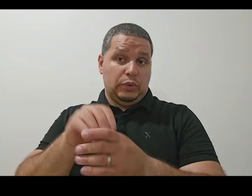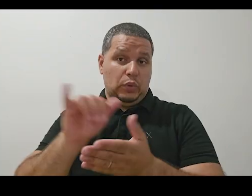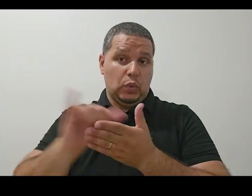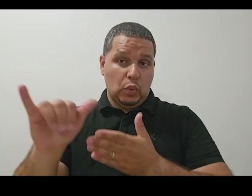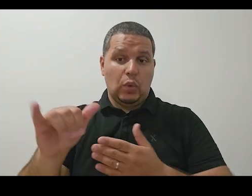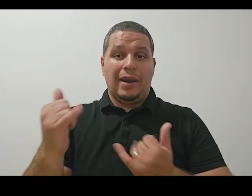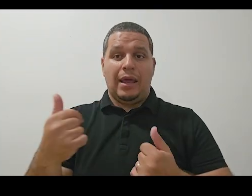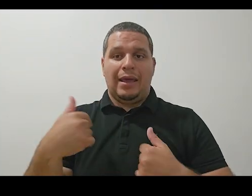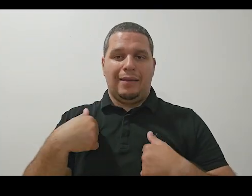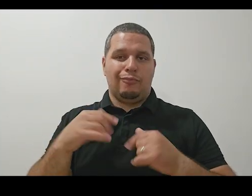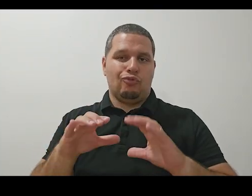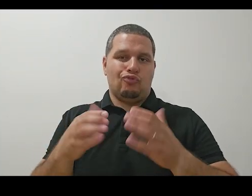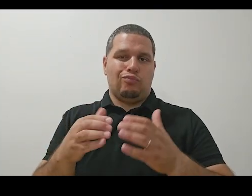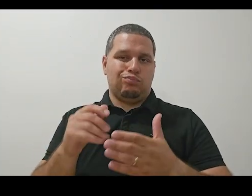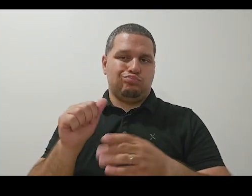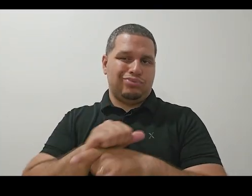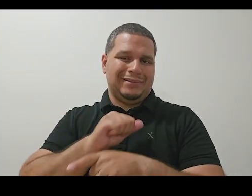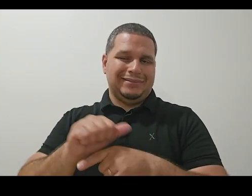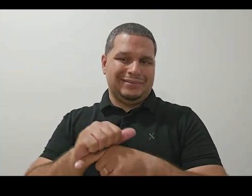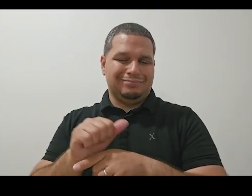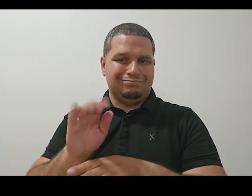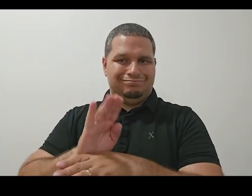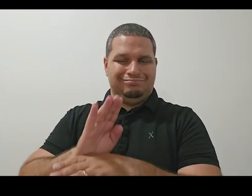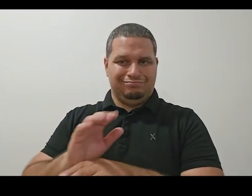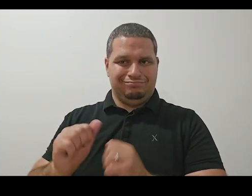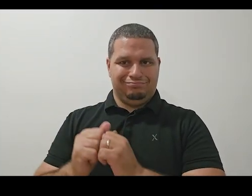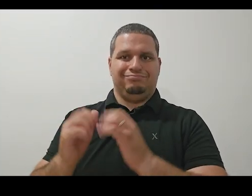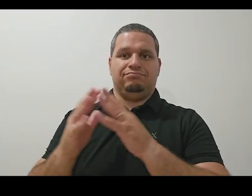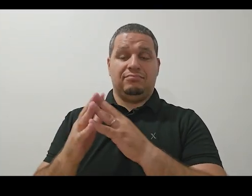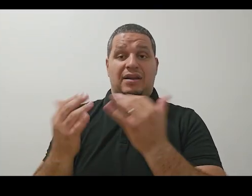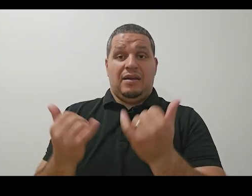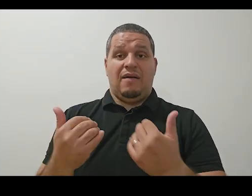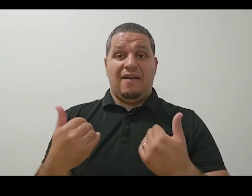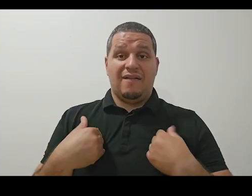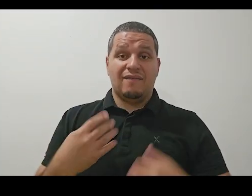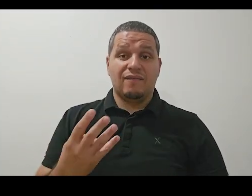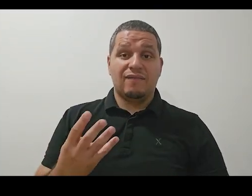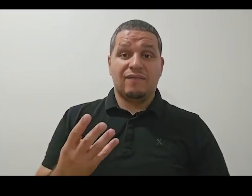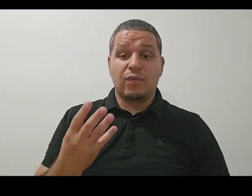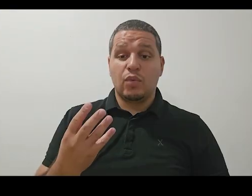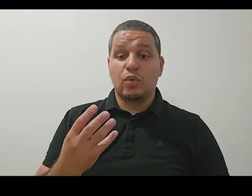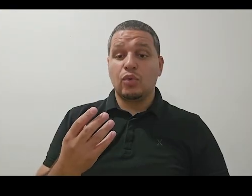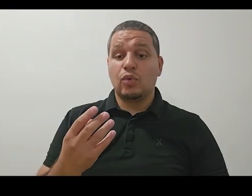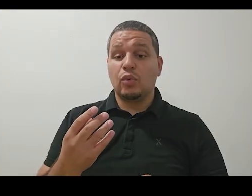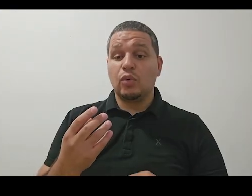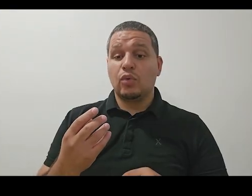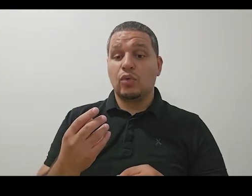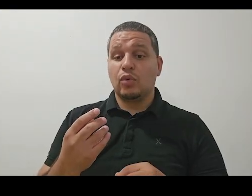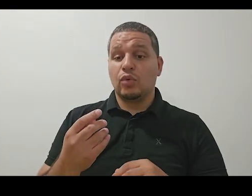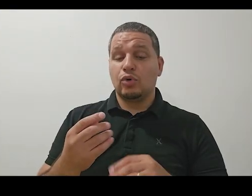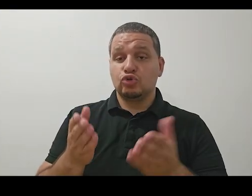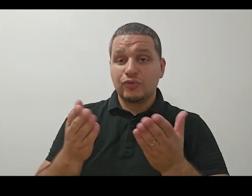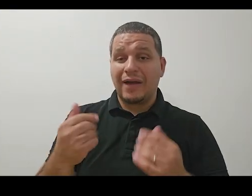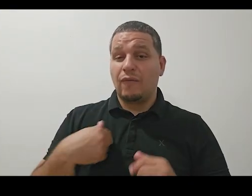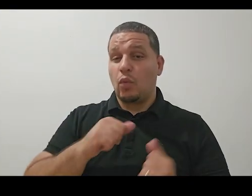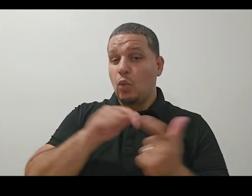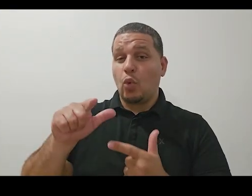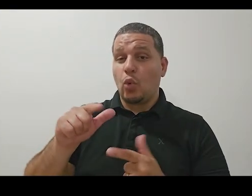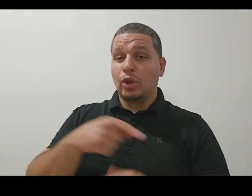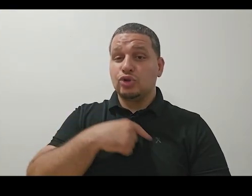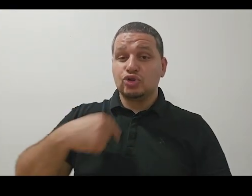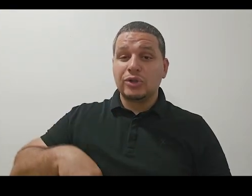group practice. We now have 4 therapists. We are all Chinese. We're all Chinese Mandarin